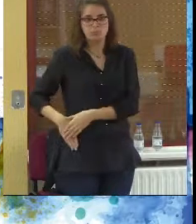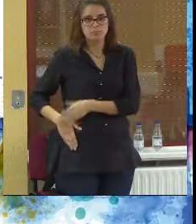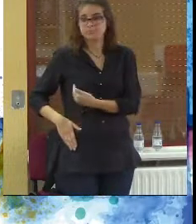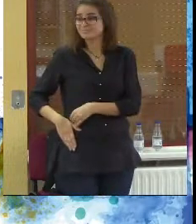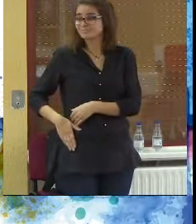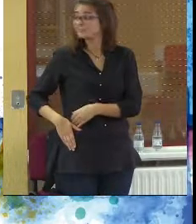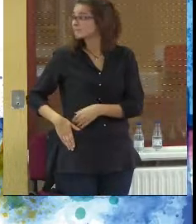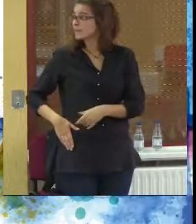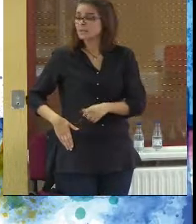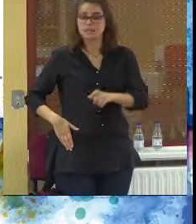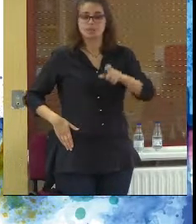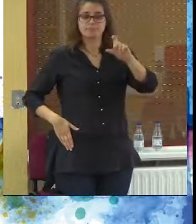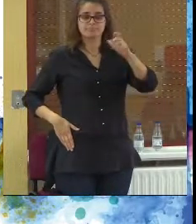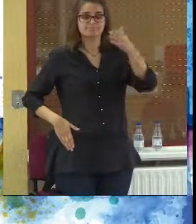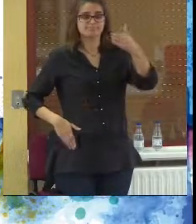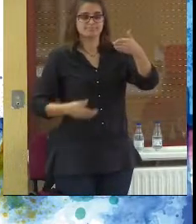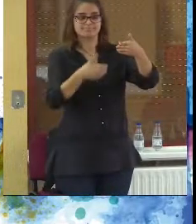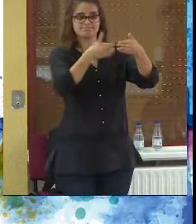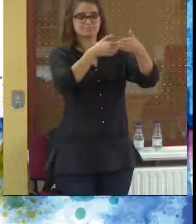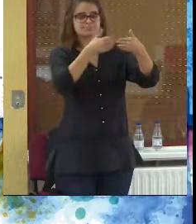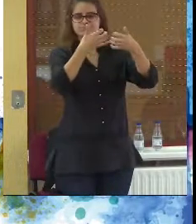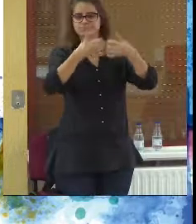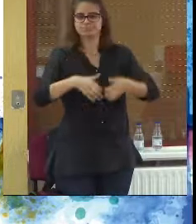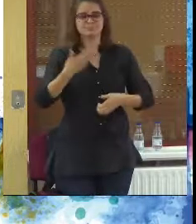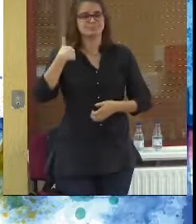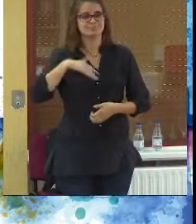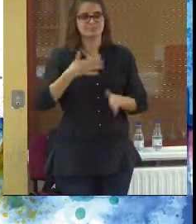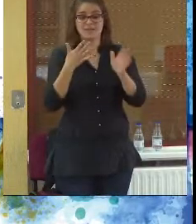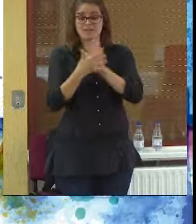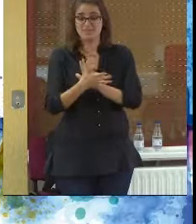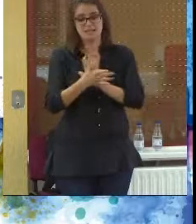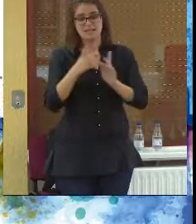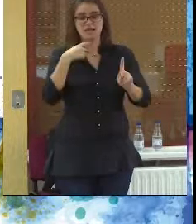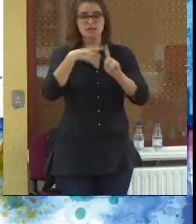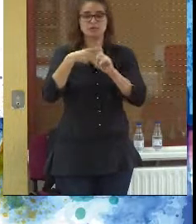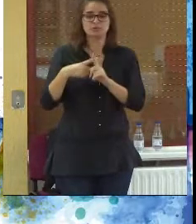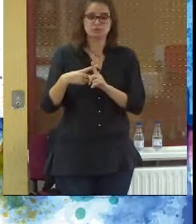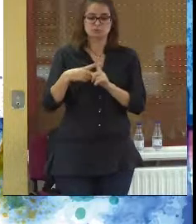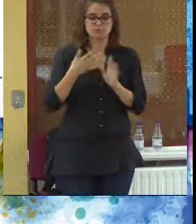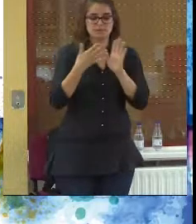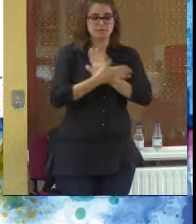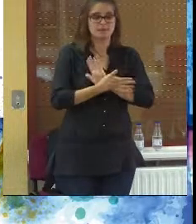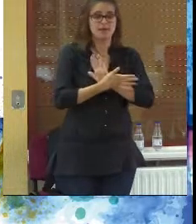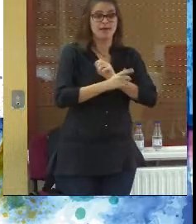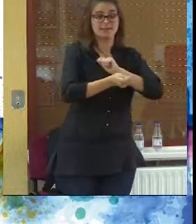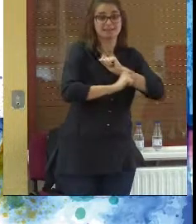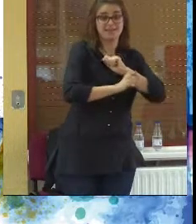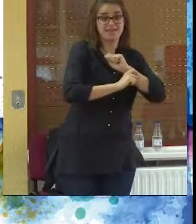can see it. This is the sum of strategy from